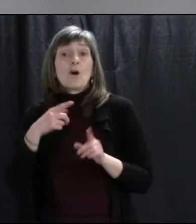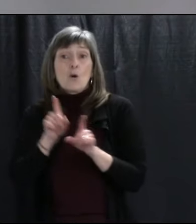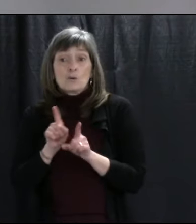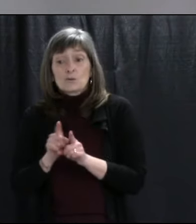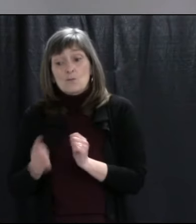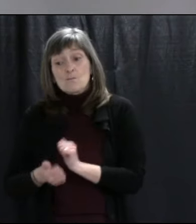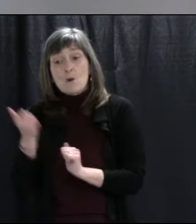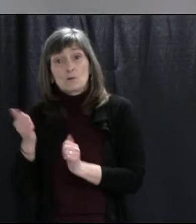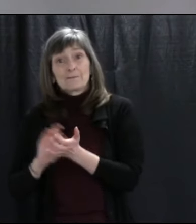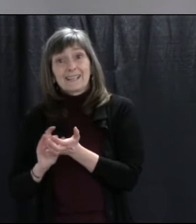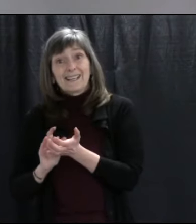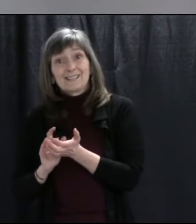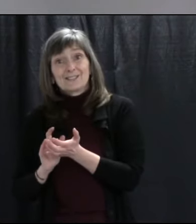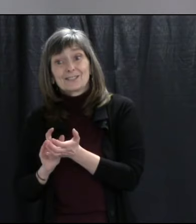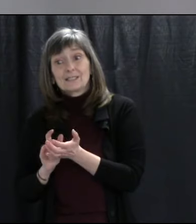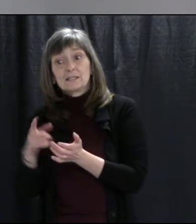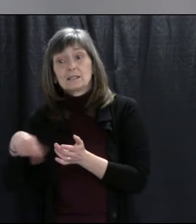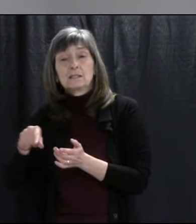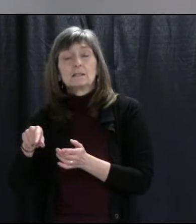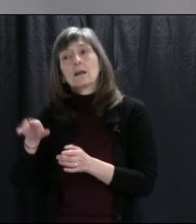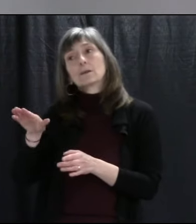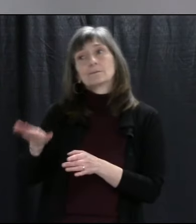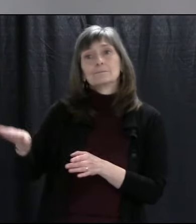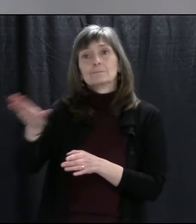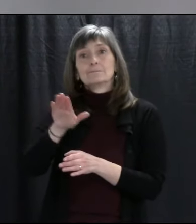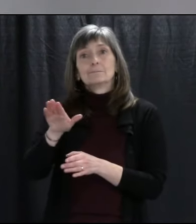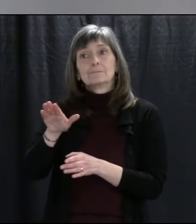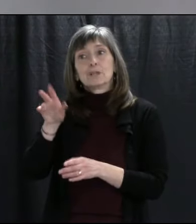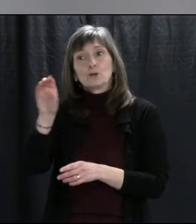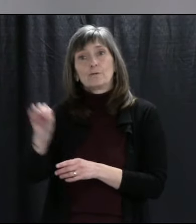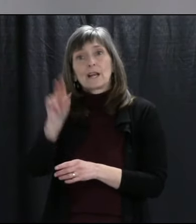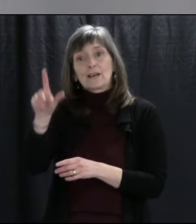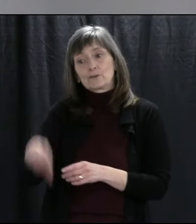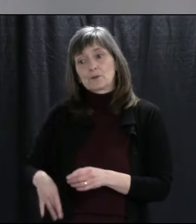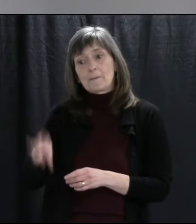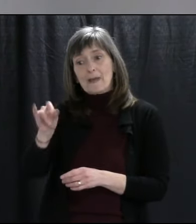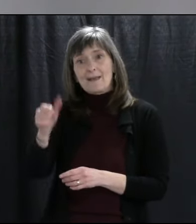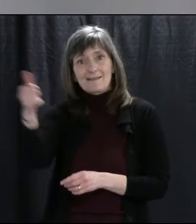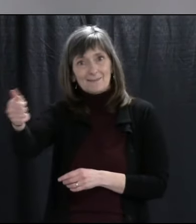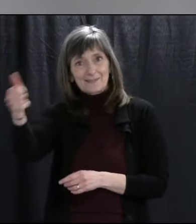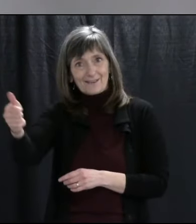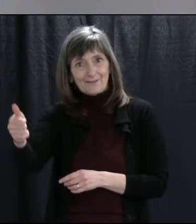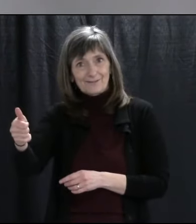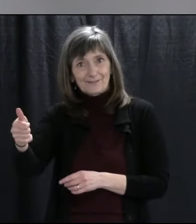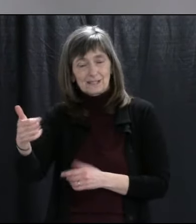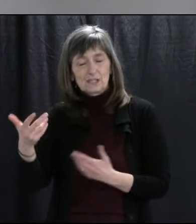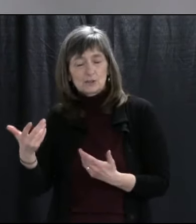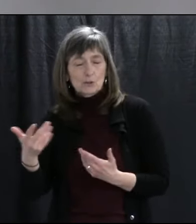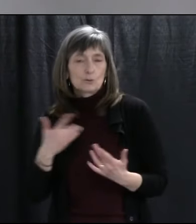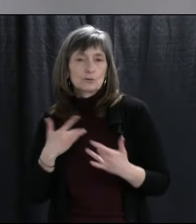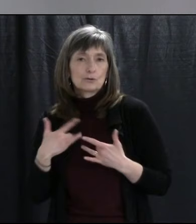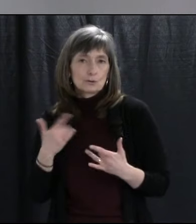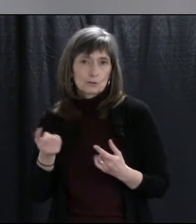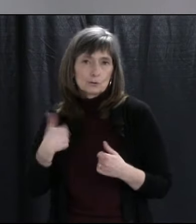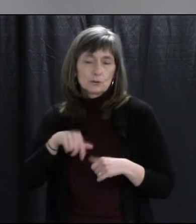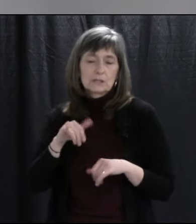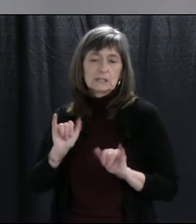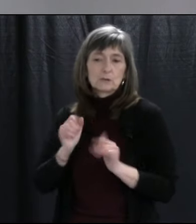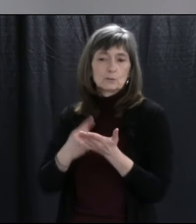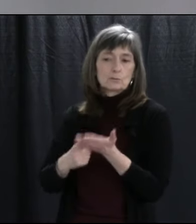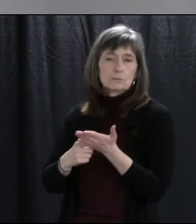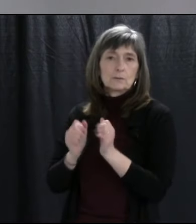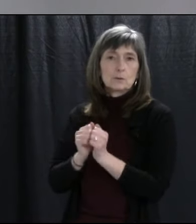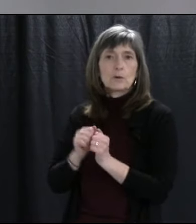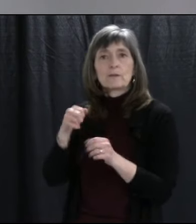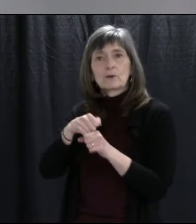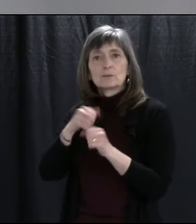for our population are paid for out of pocket or through insurance. So it's obviously a significant concern, and we're working to see what the